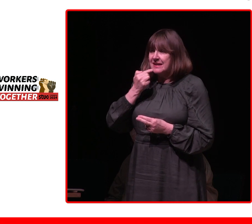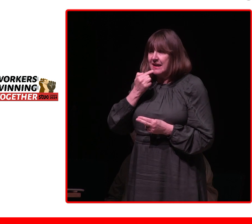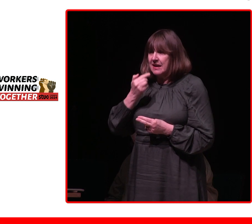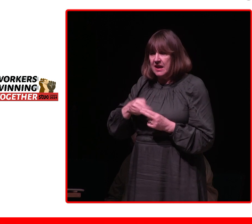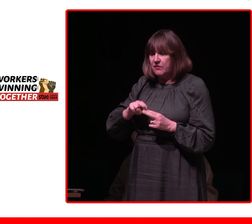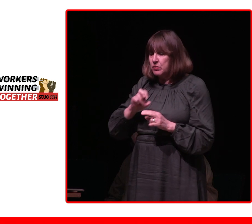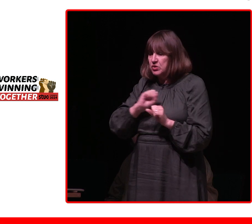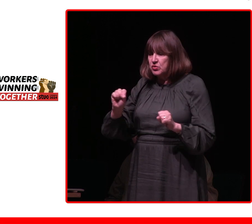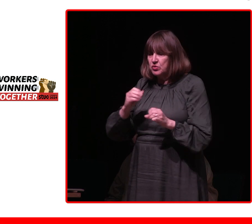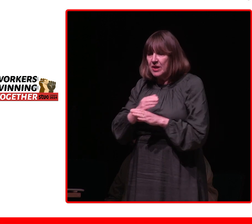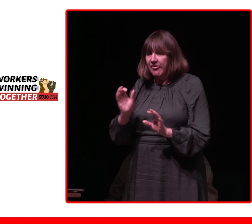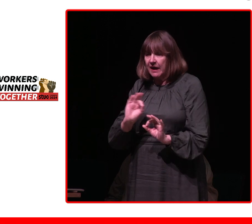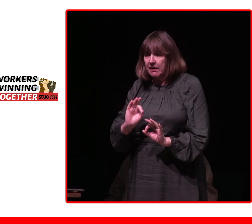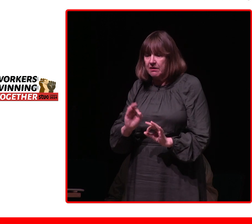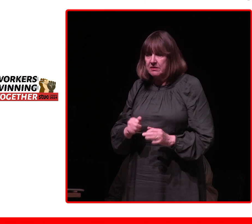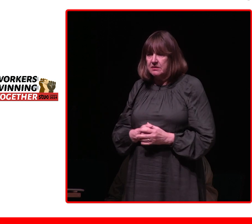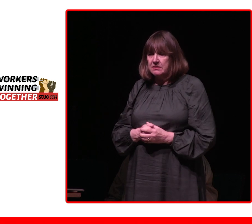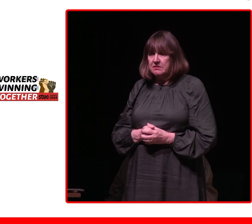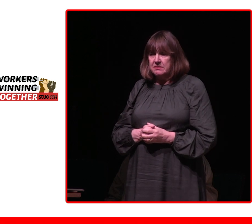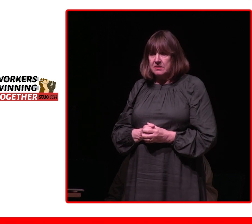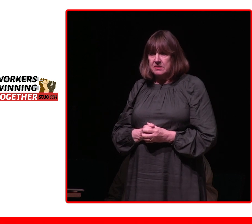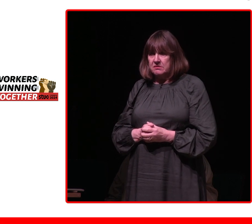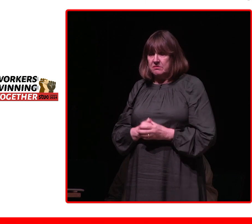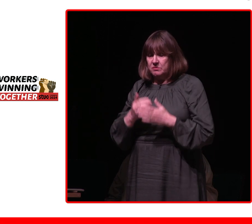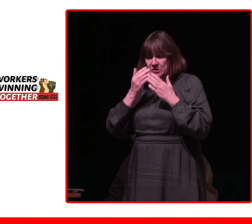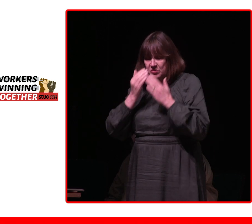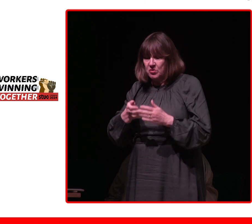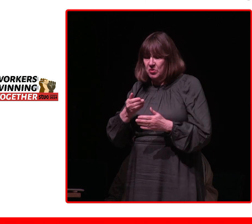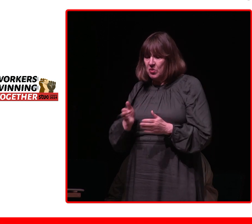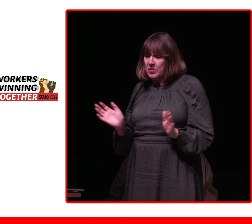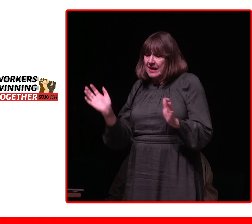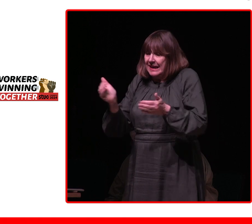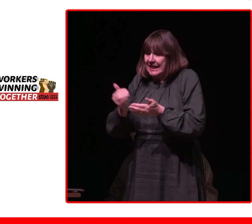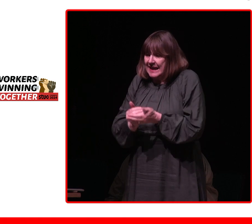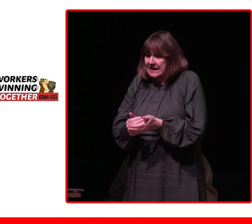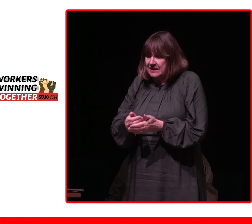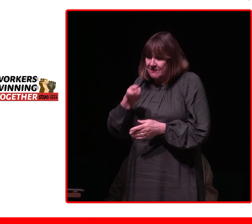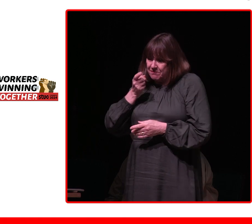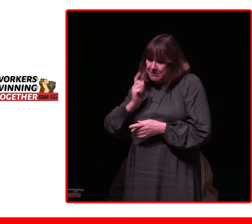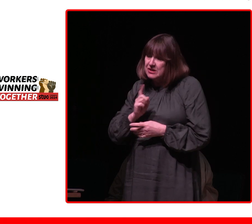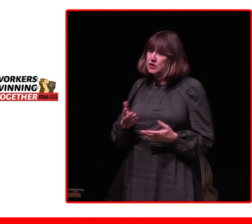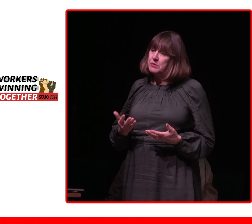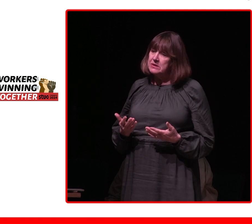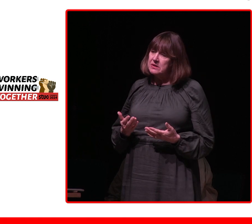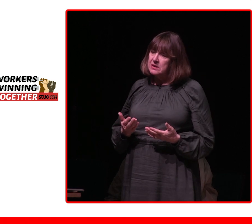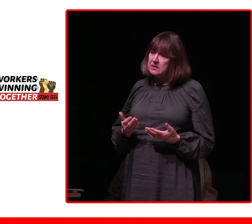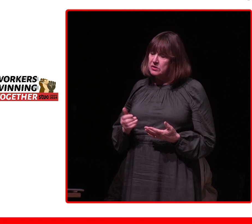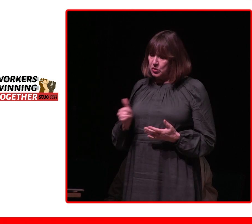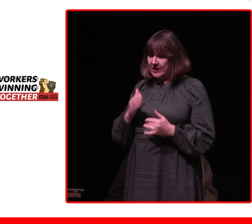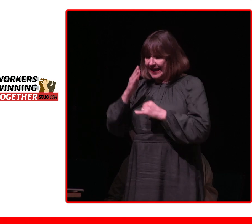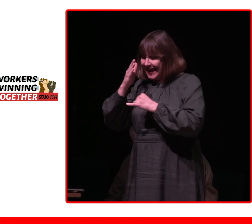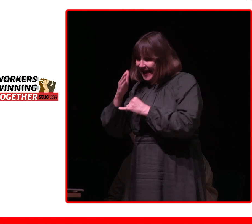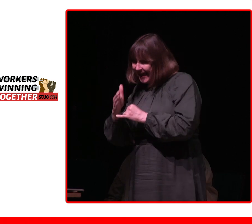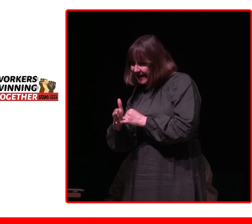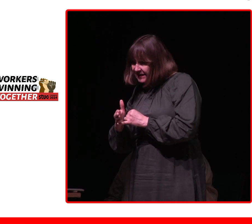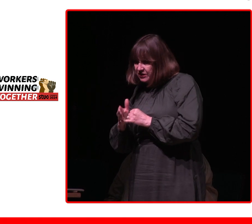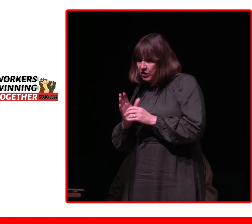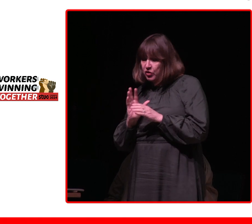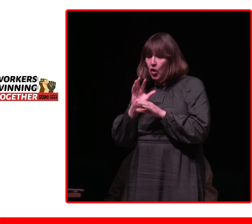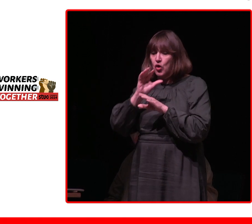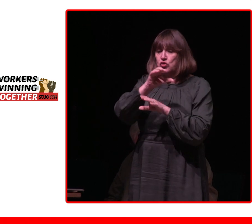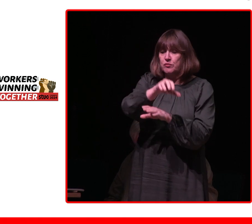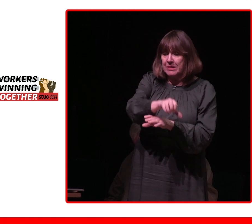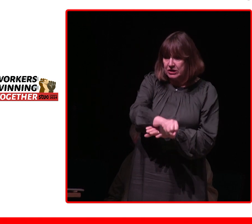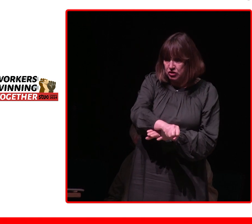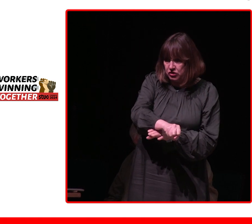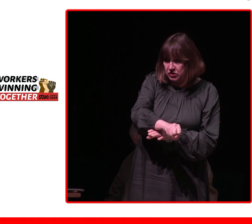killing of Israeli civilians nor the collective punishment of the people of Gaza will do anything to either end the occupation or bring